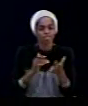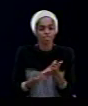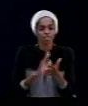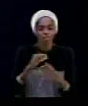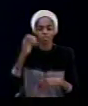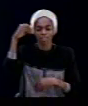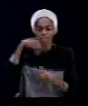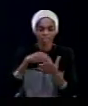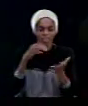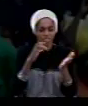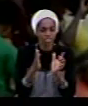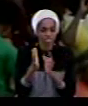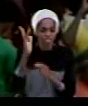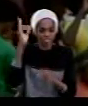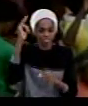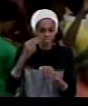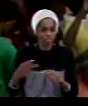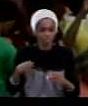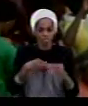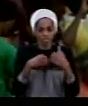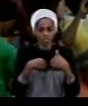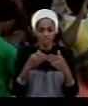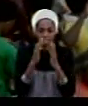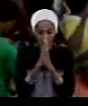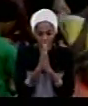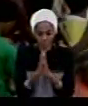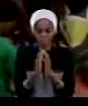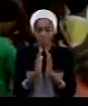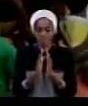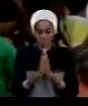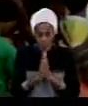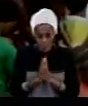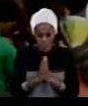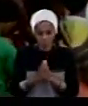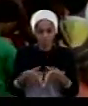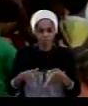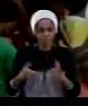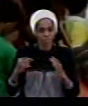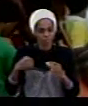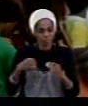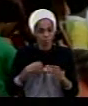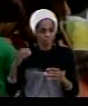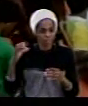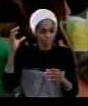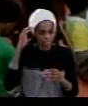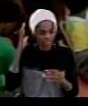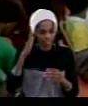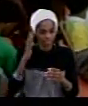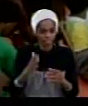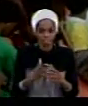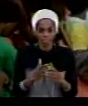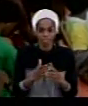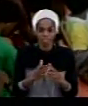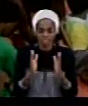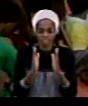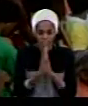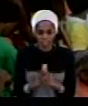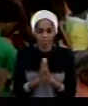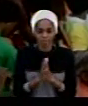Jesus' name we have prayed. Amen. Let me hear your loud, loud amen.